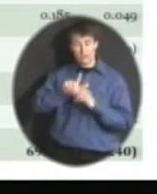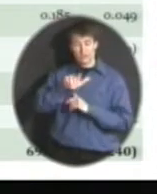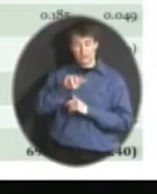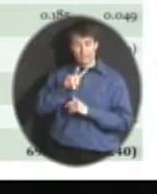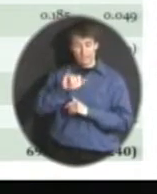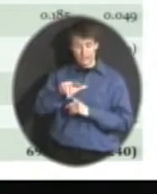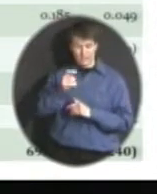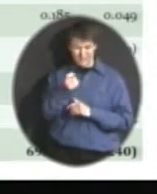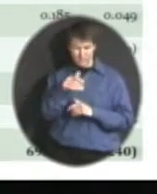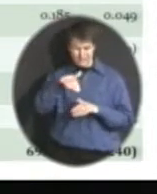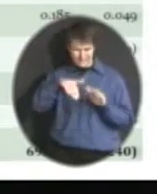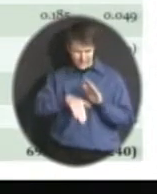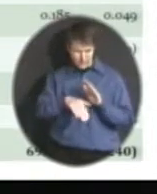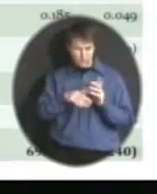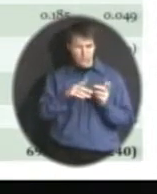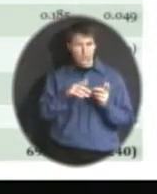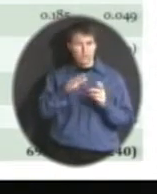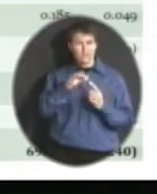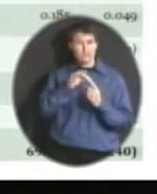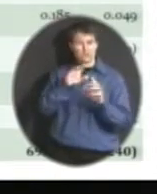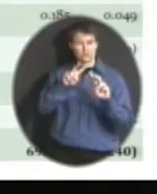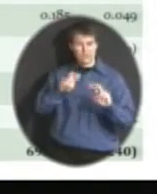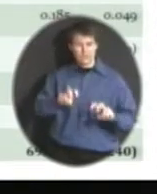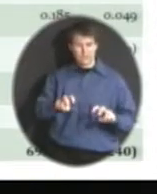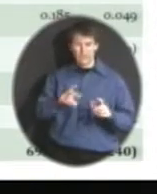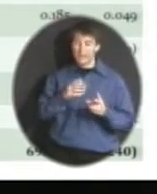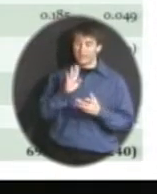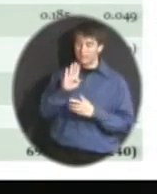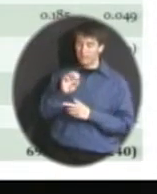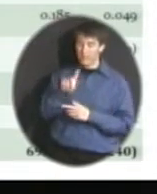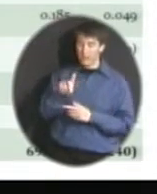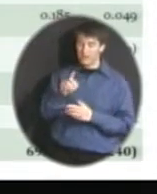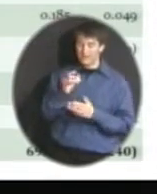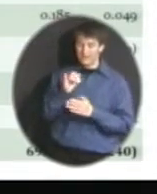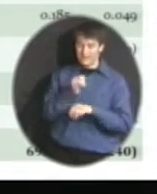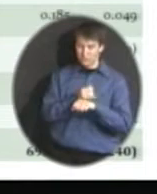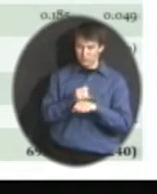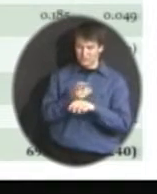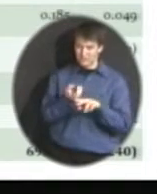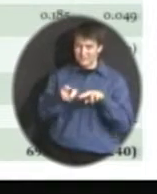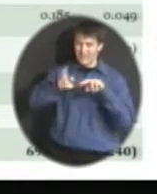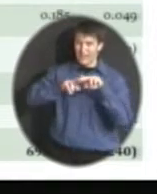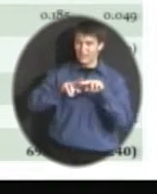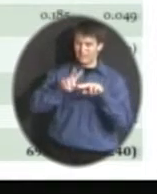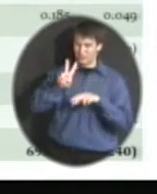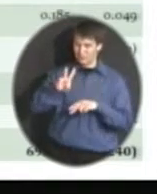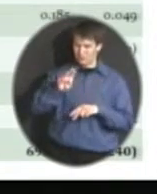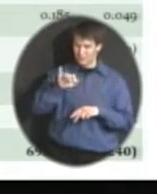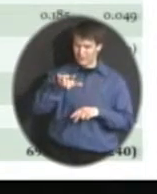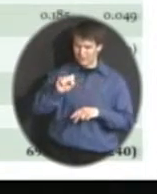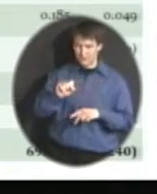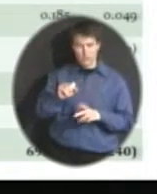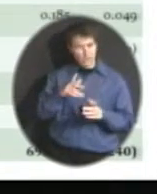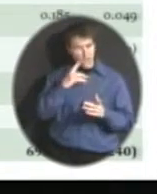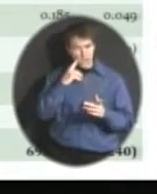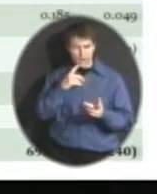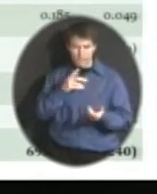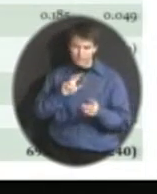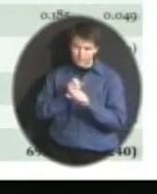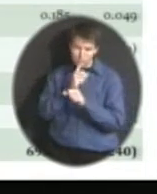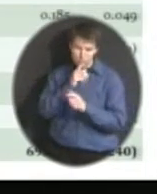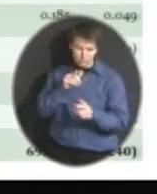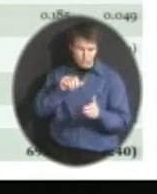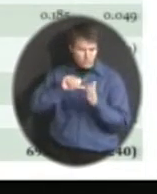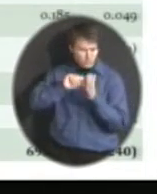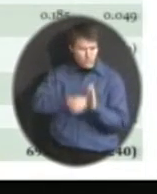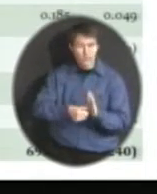special assessment slightly up, and then bond and interest is up 2 mils. I know many people, I drilled in everybody's head that we had this